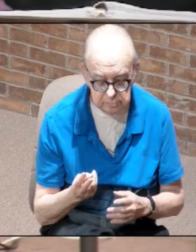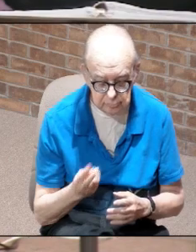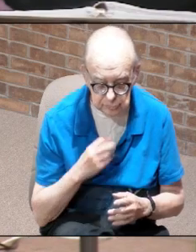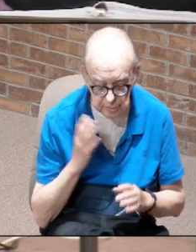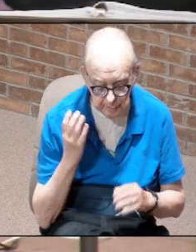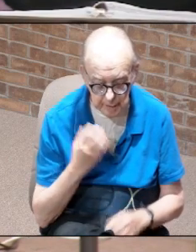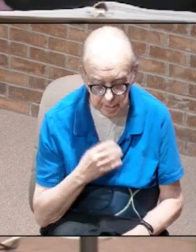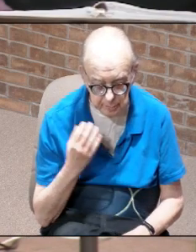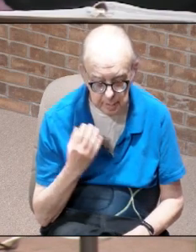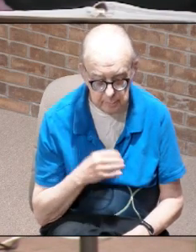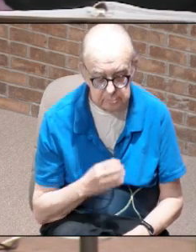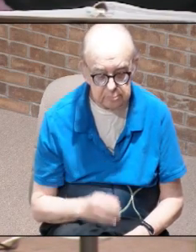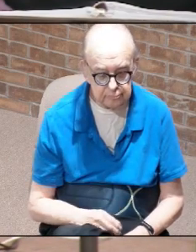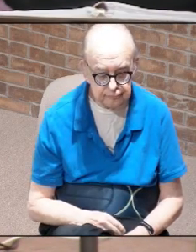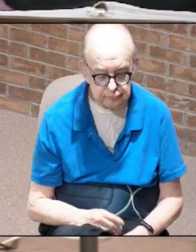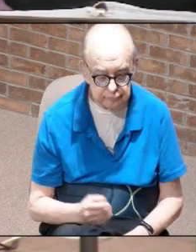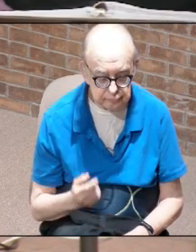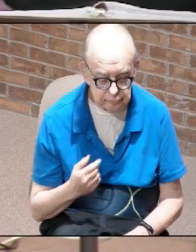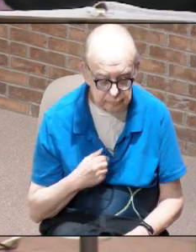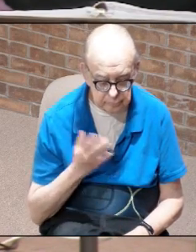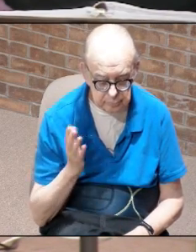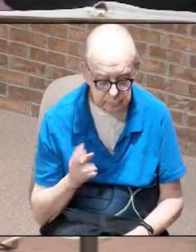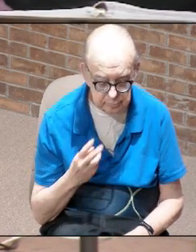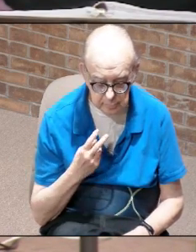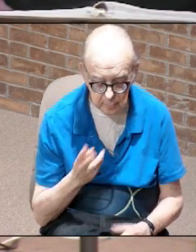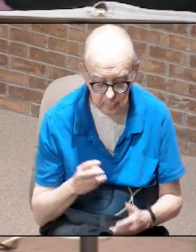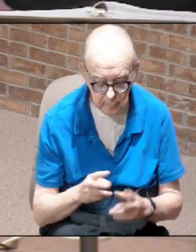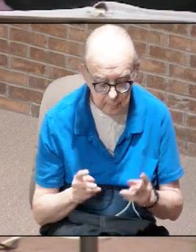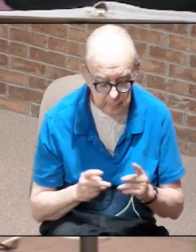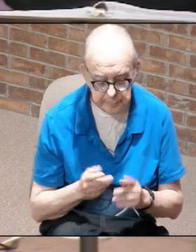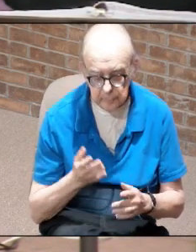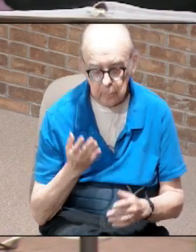amazement. I've never seen this place before.